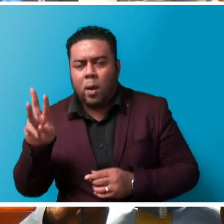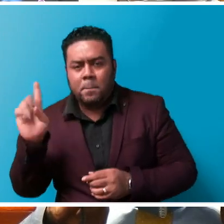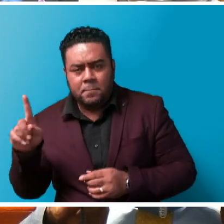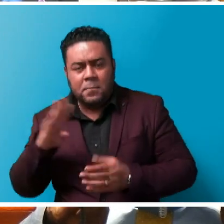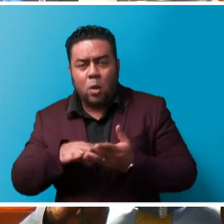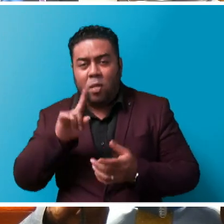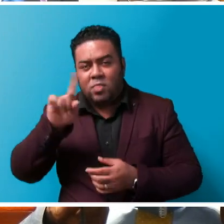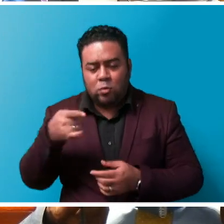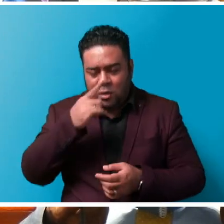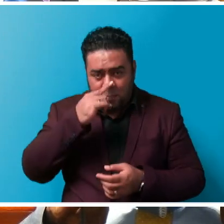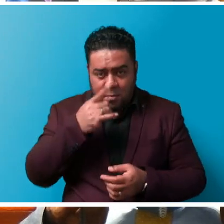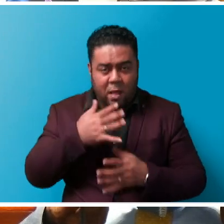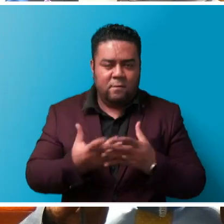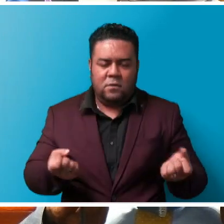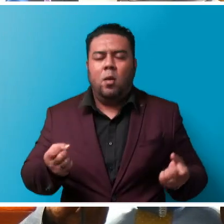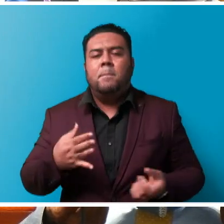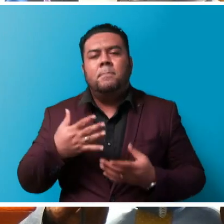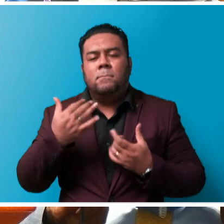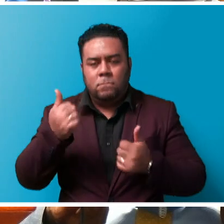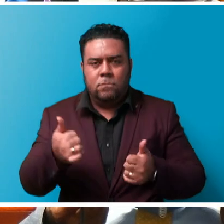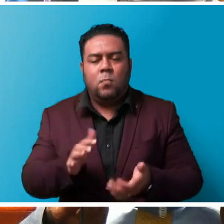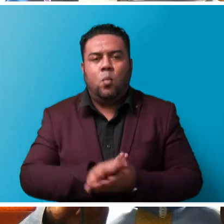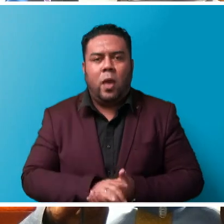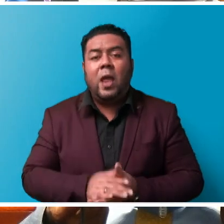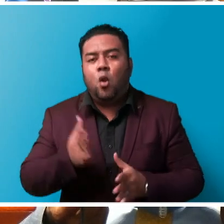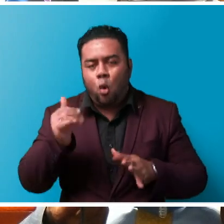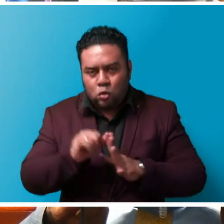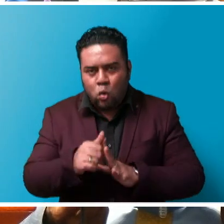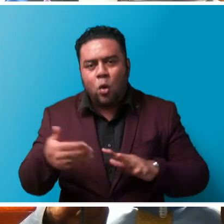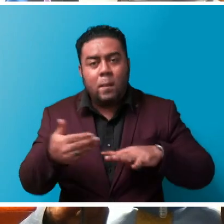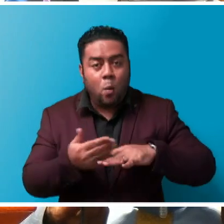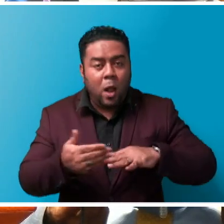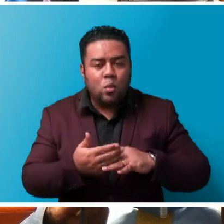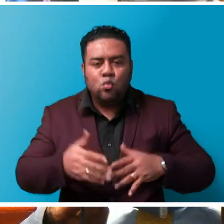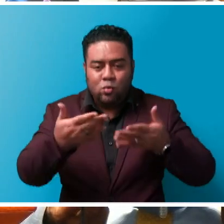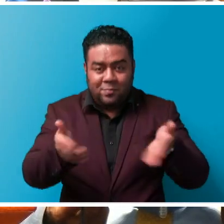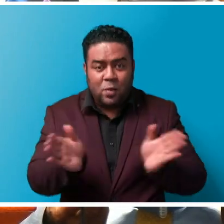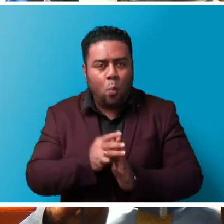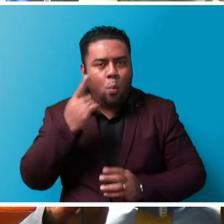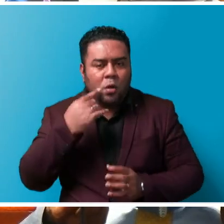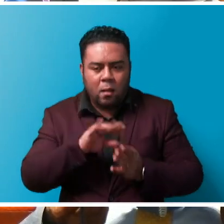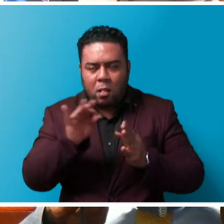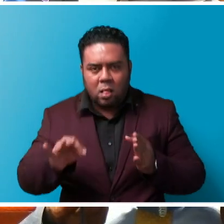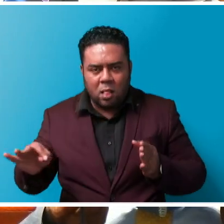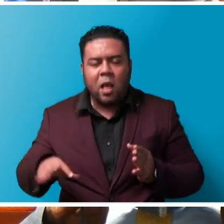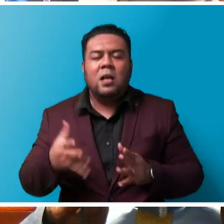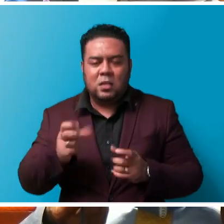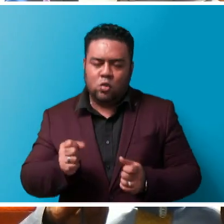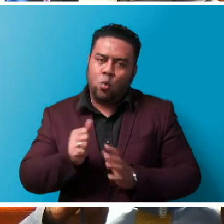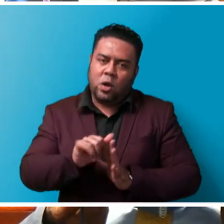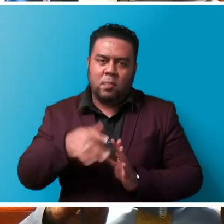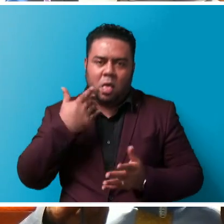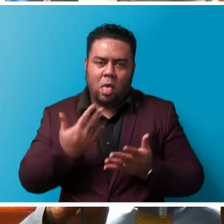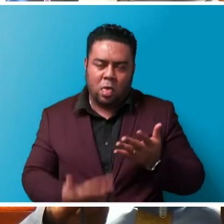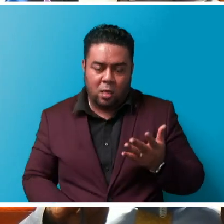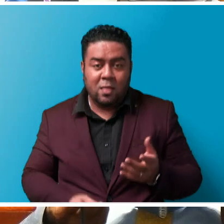1,000 residents have reliable water supply. And of course, Nambuwalu Water Treatment Plant, as already highlighted. This